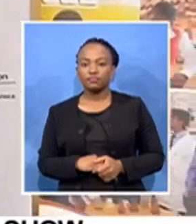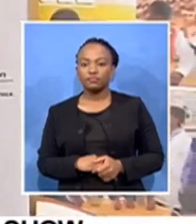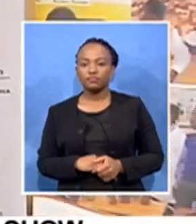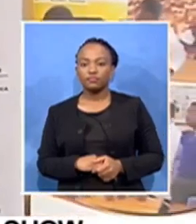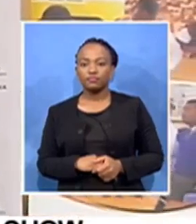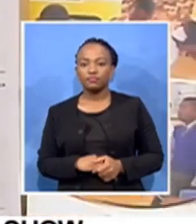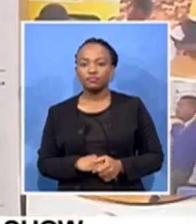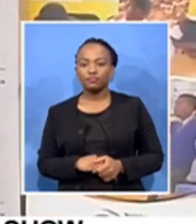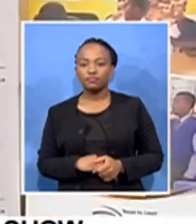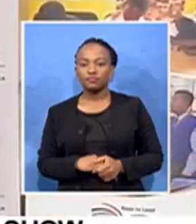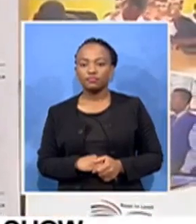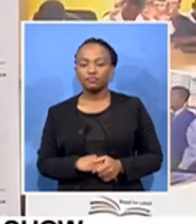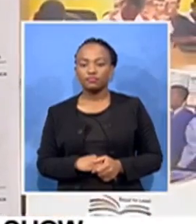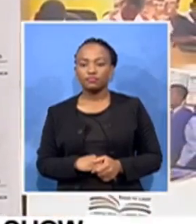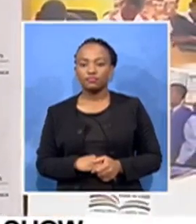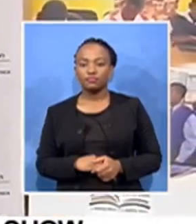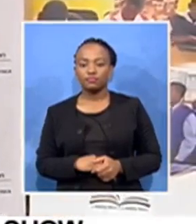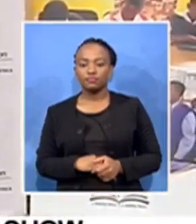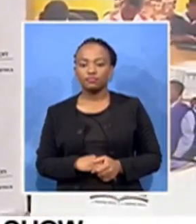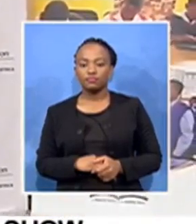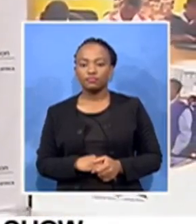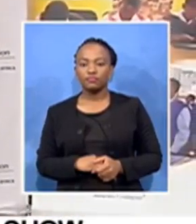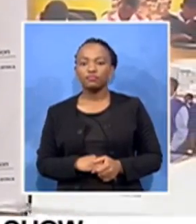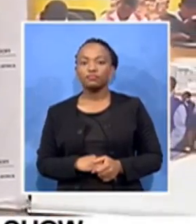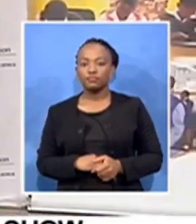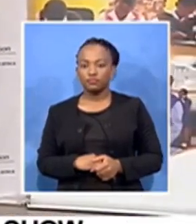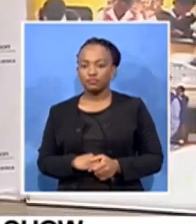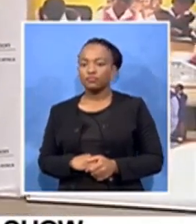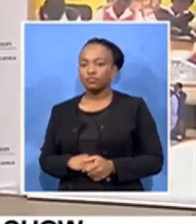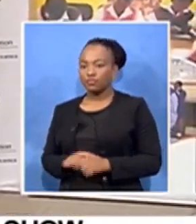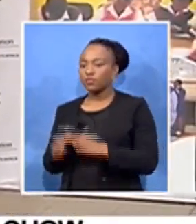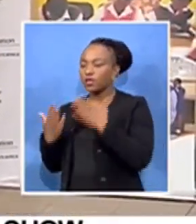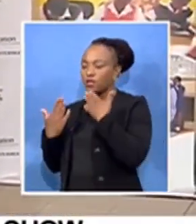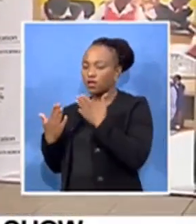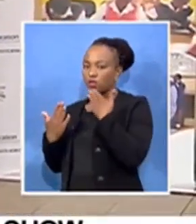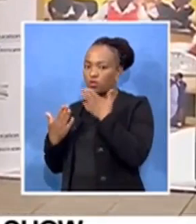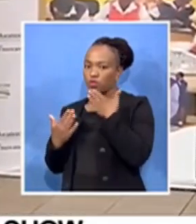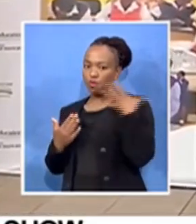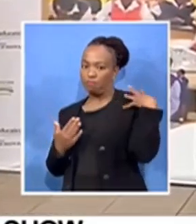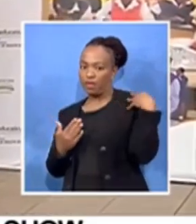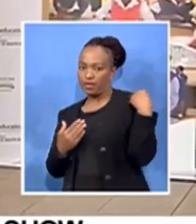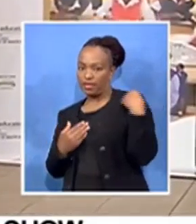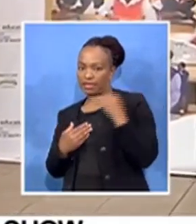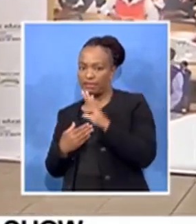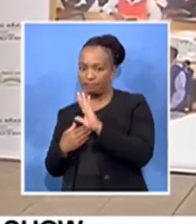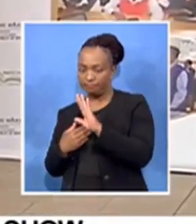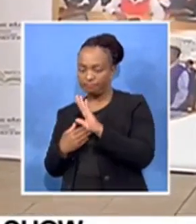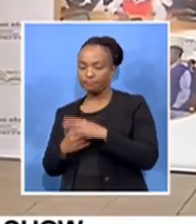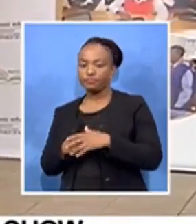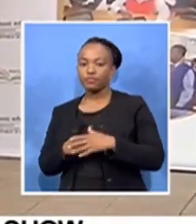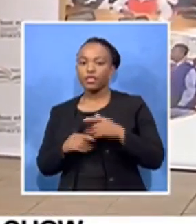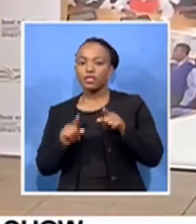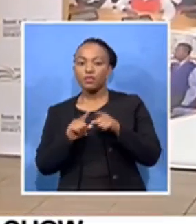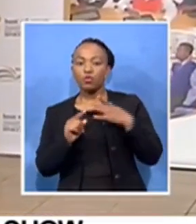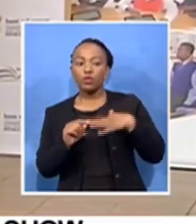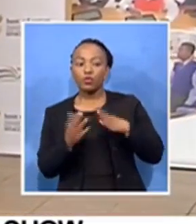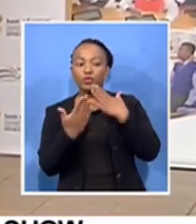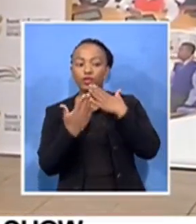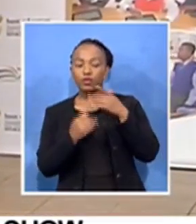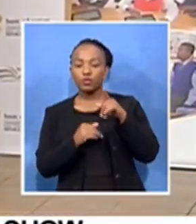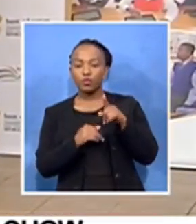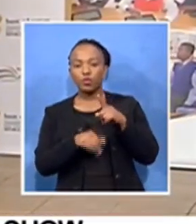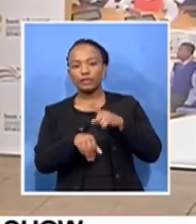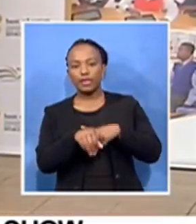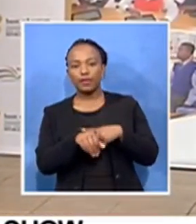Thank you, Minister, and we want to thank you for taking time to be part of this event. We are aware that you